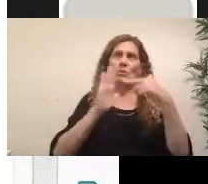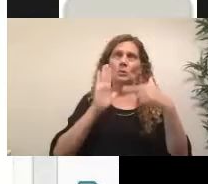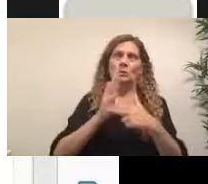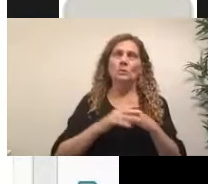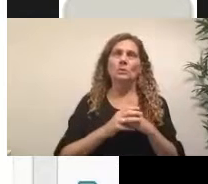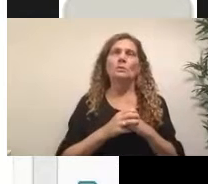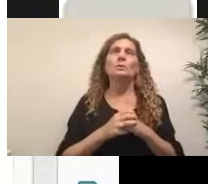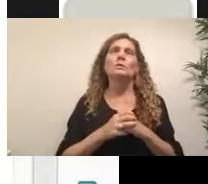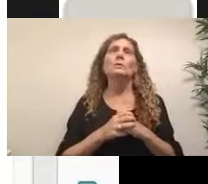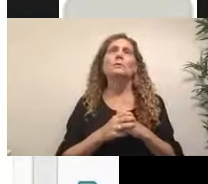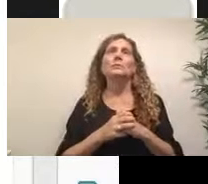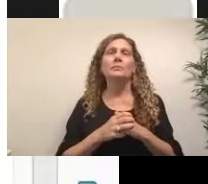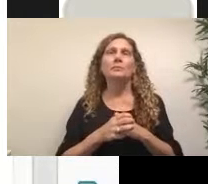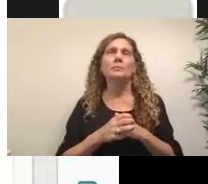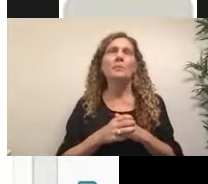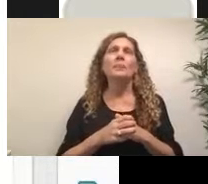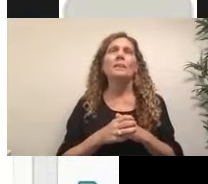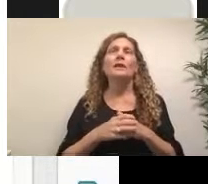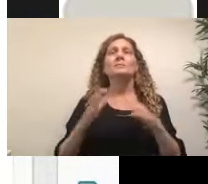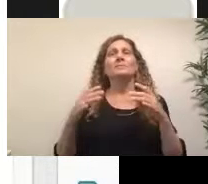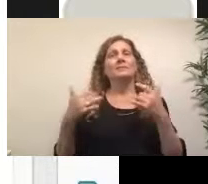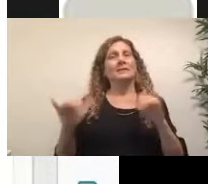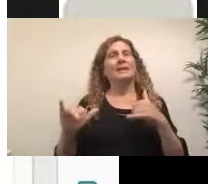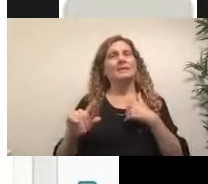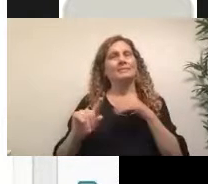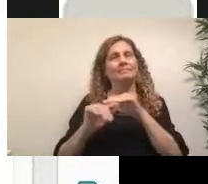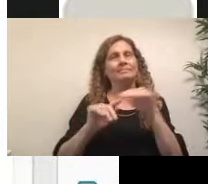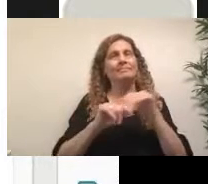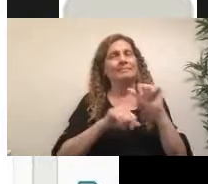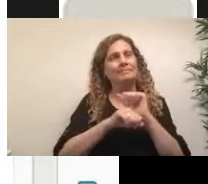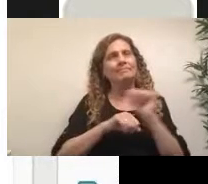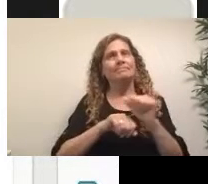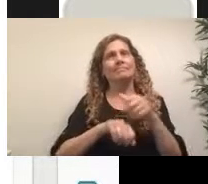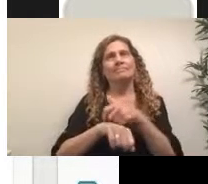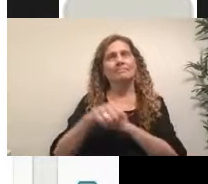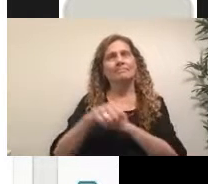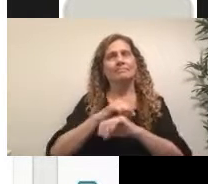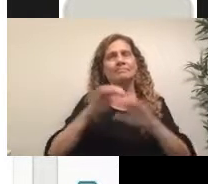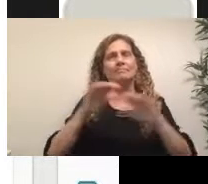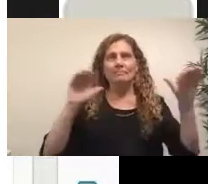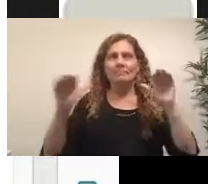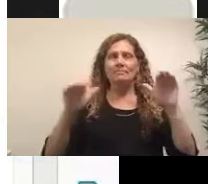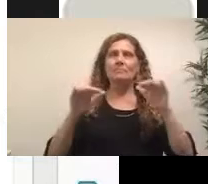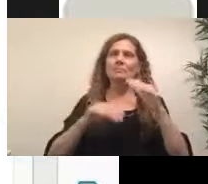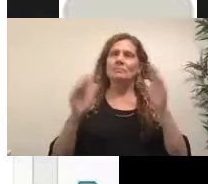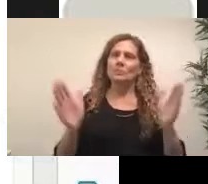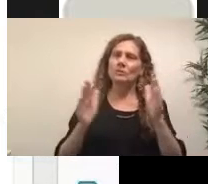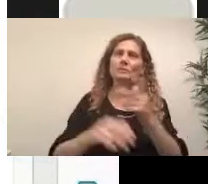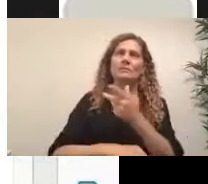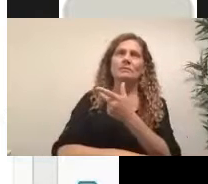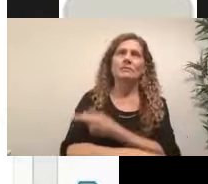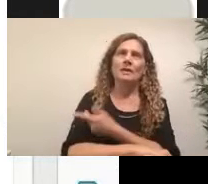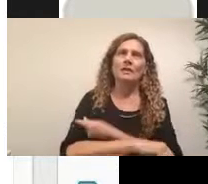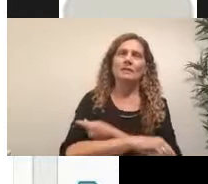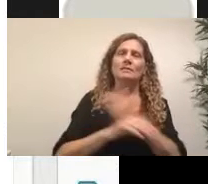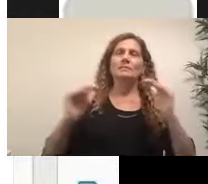eye on other COVID variants of concern and work to get our residents vaccinated, but this is a huge milestone for the city of Milwaukee, and I want to be sure that